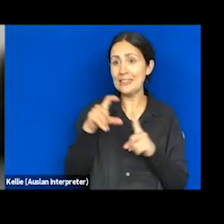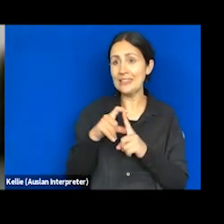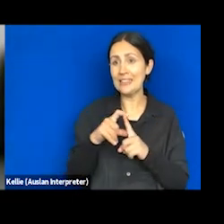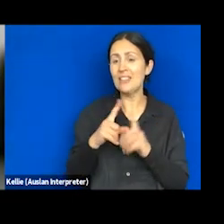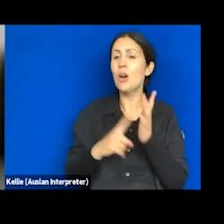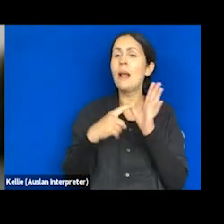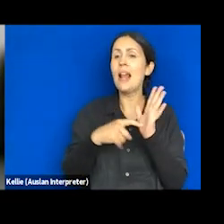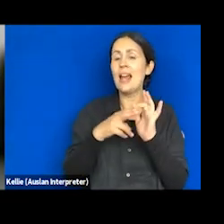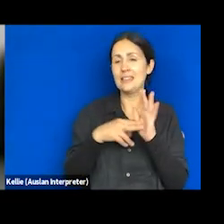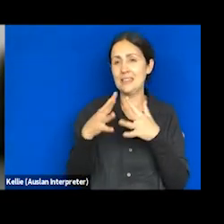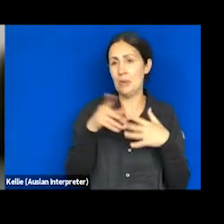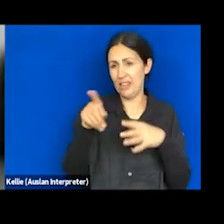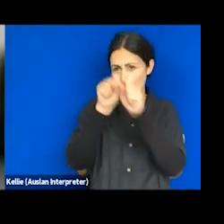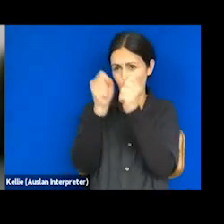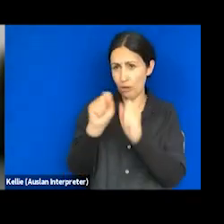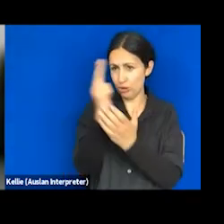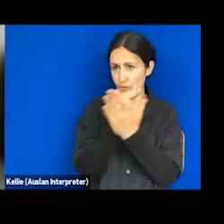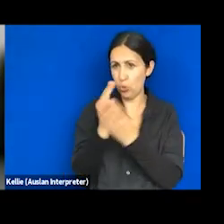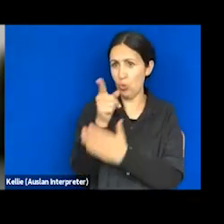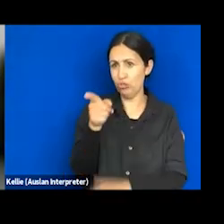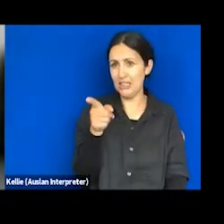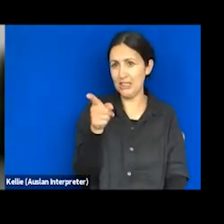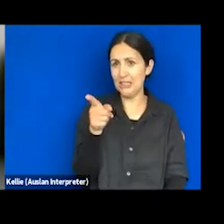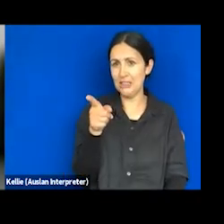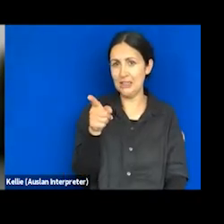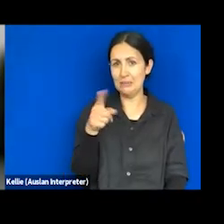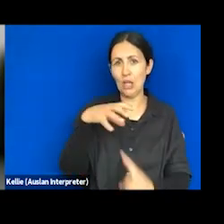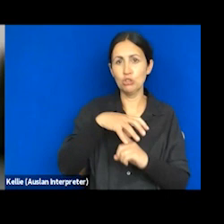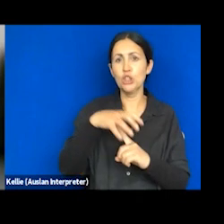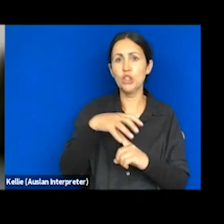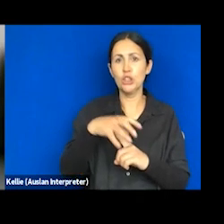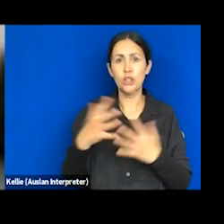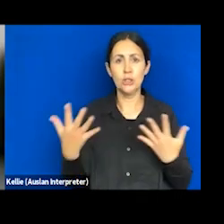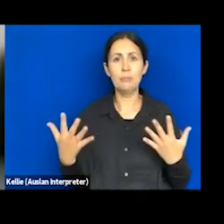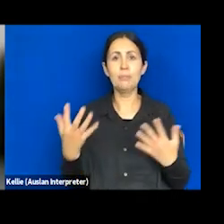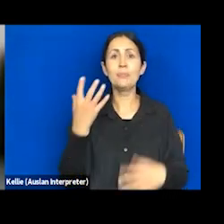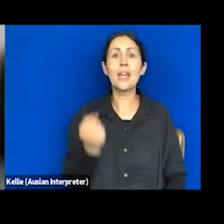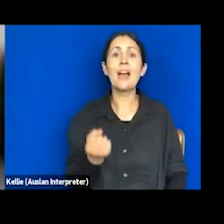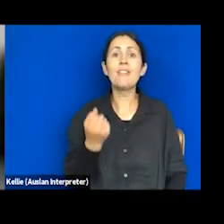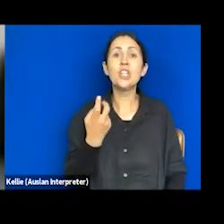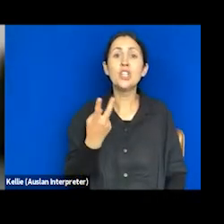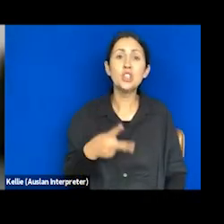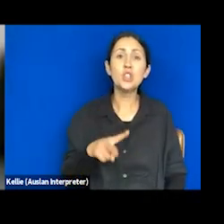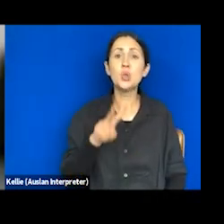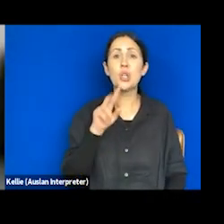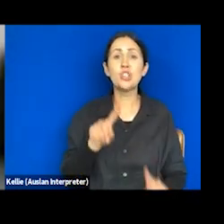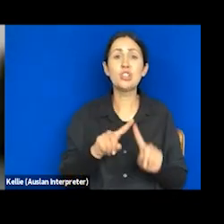America. There's over 200 species of naturally occurring psilocybin mushrooms.